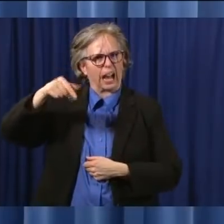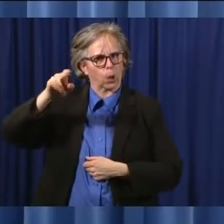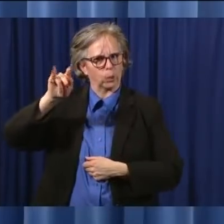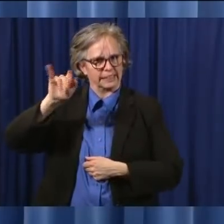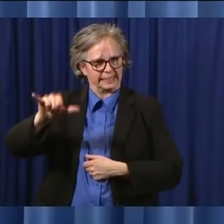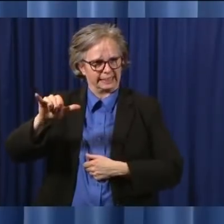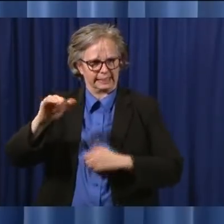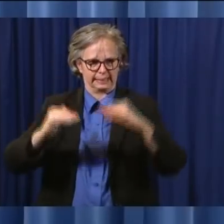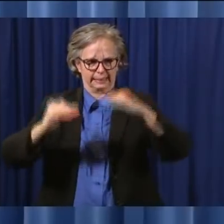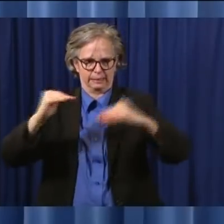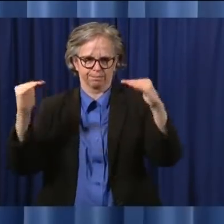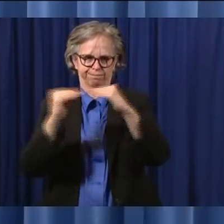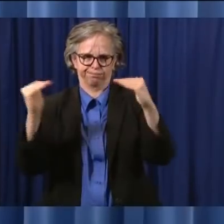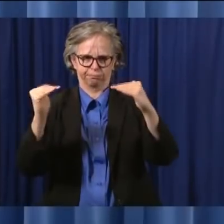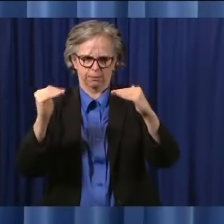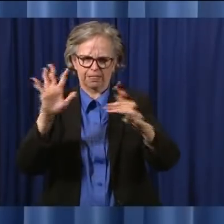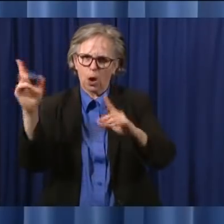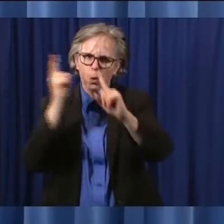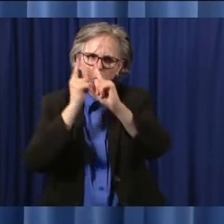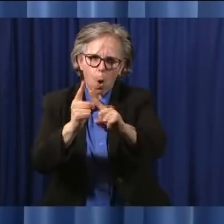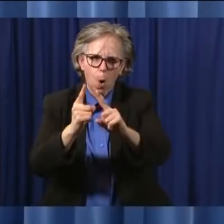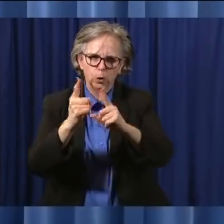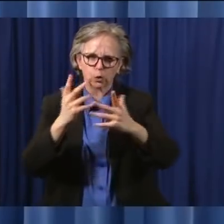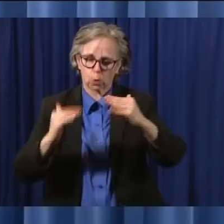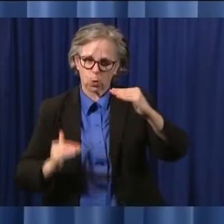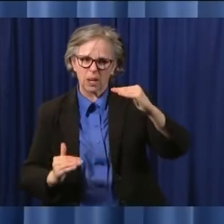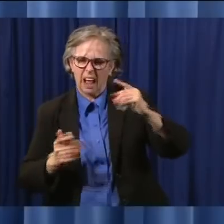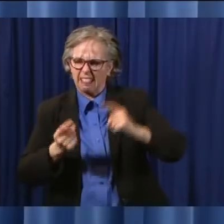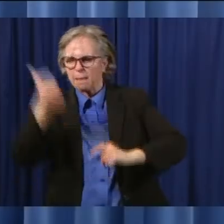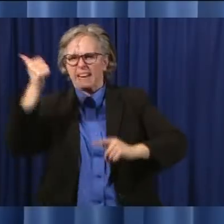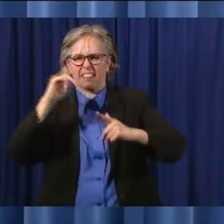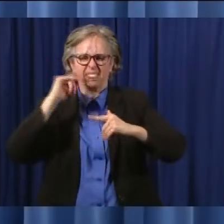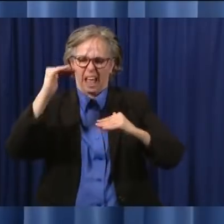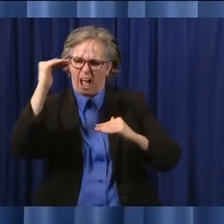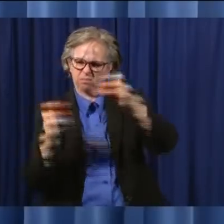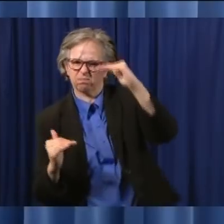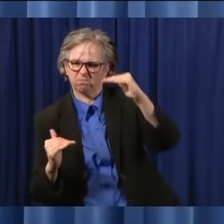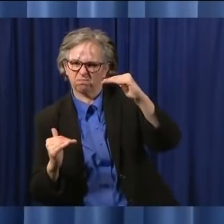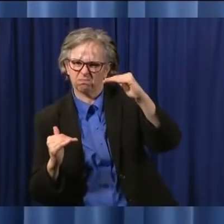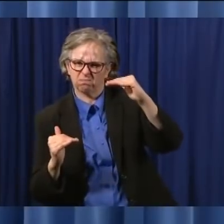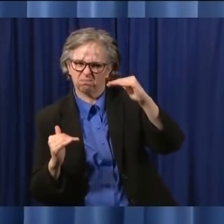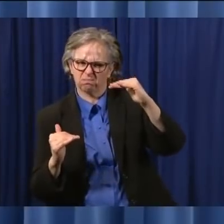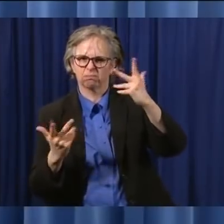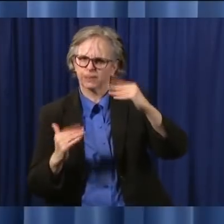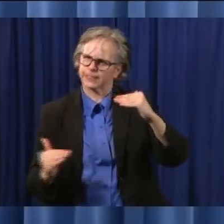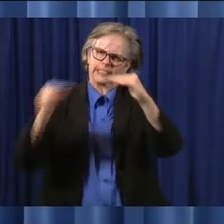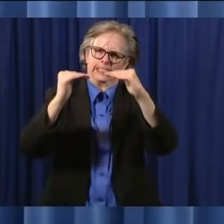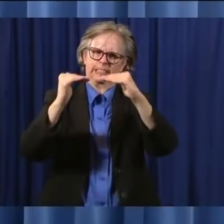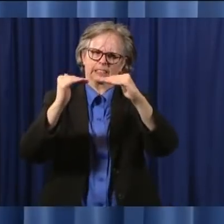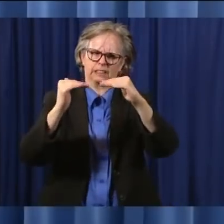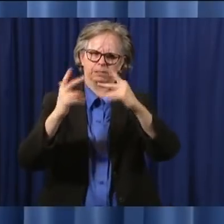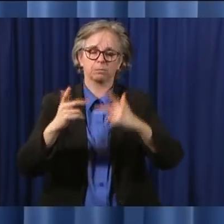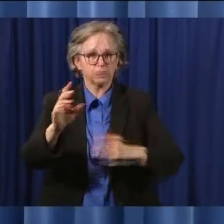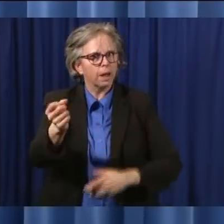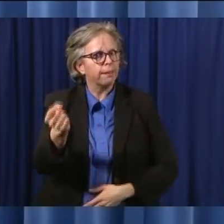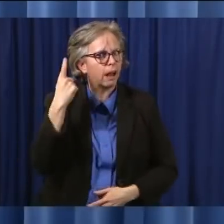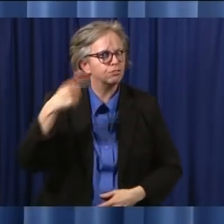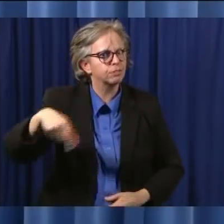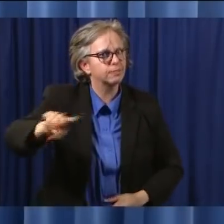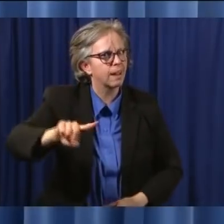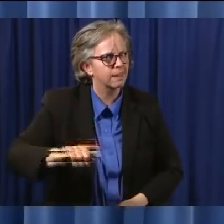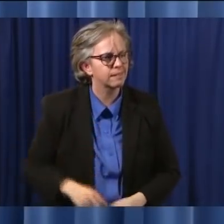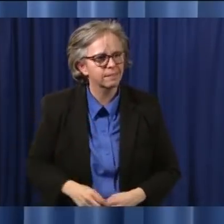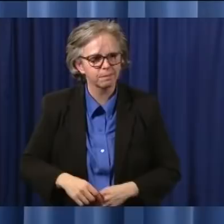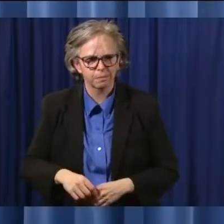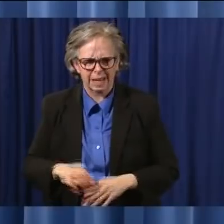disparities through service to affected communities. They help expand our understanding of the scope of health disparity issues and build partnerships to